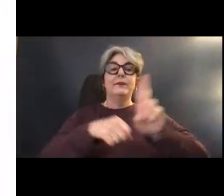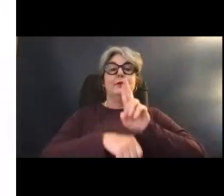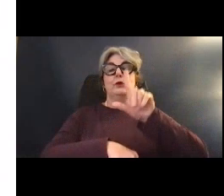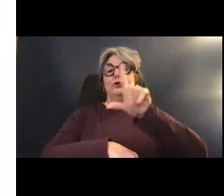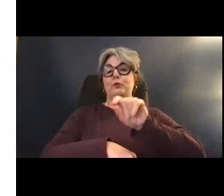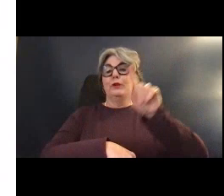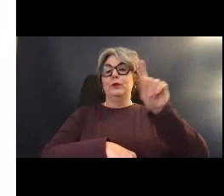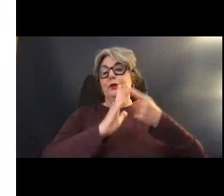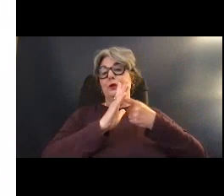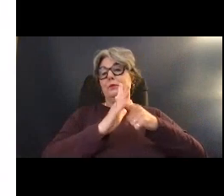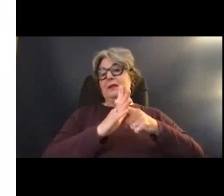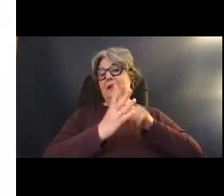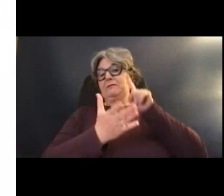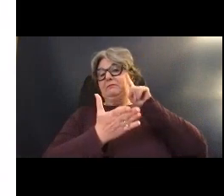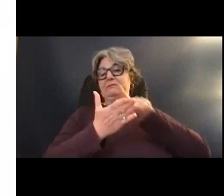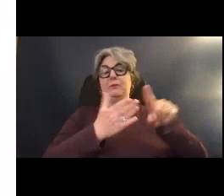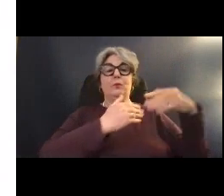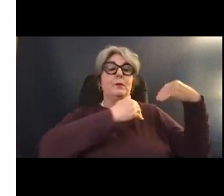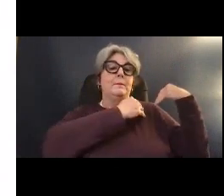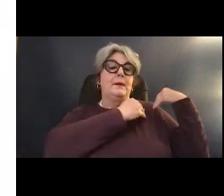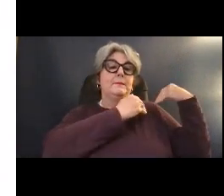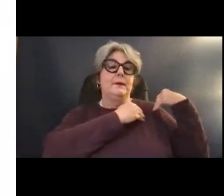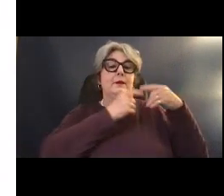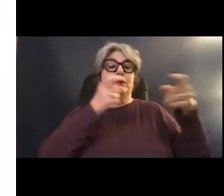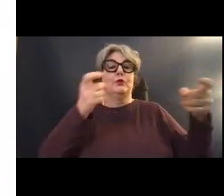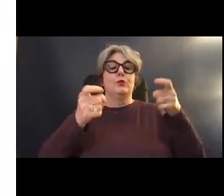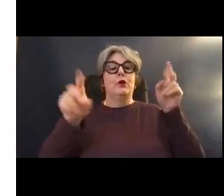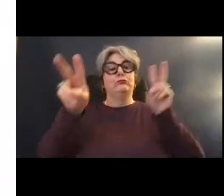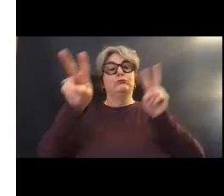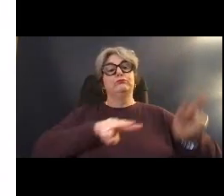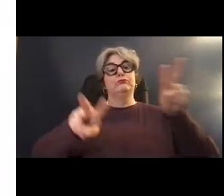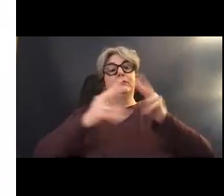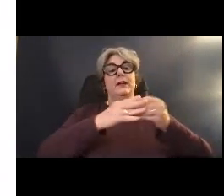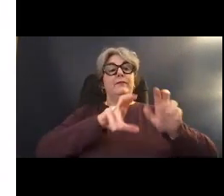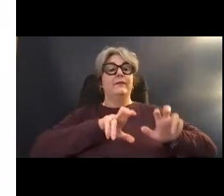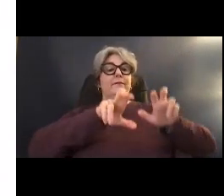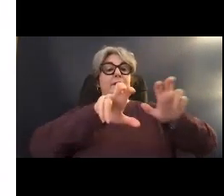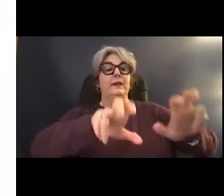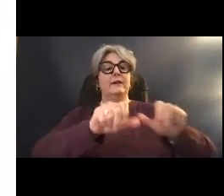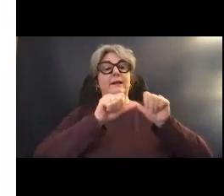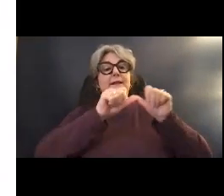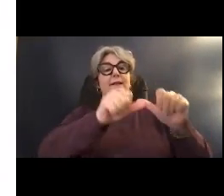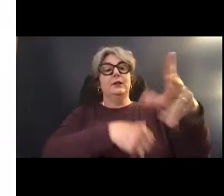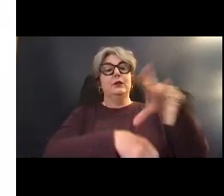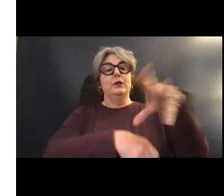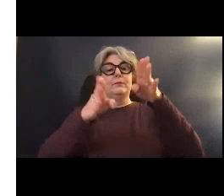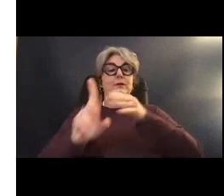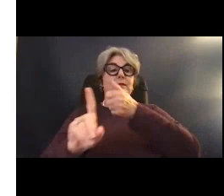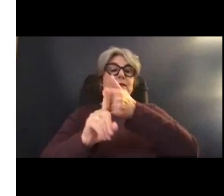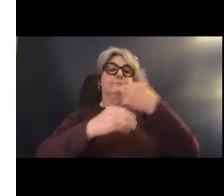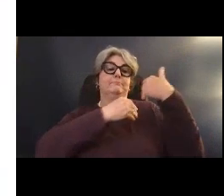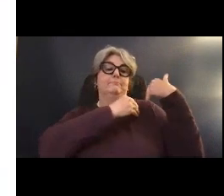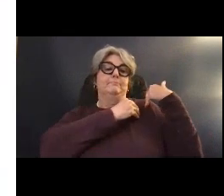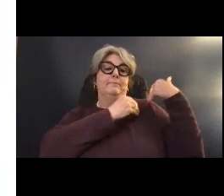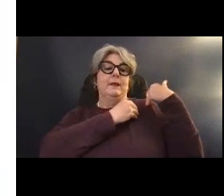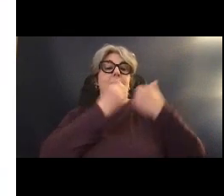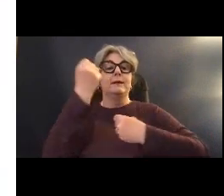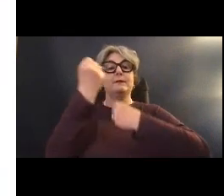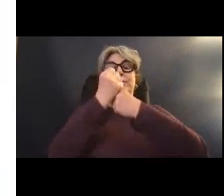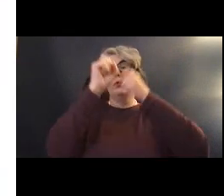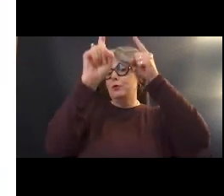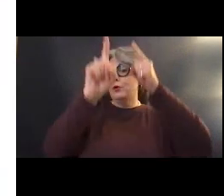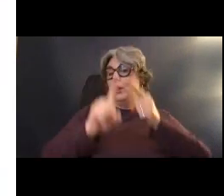baseline. Responsibility, control, and oversight of investments will remain with the participant. They also support the objectives